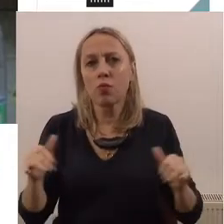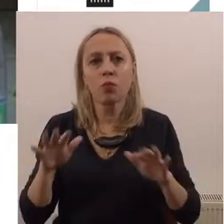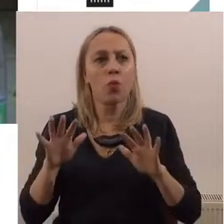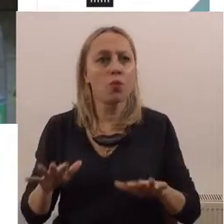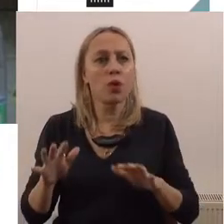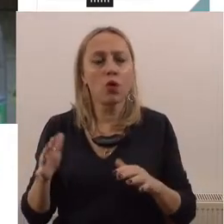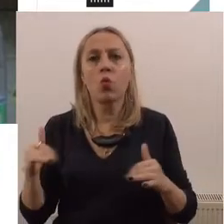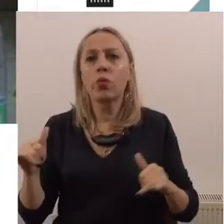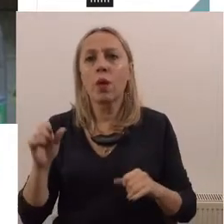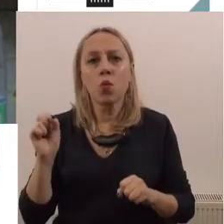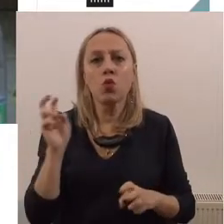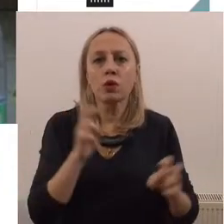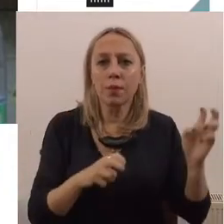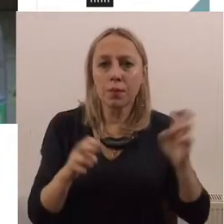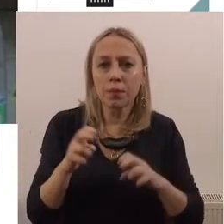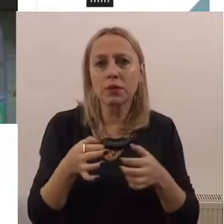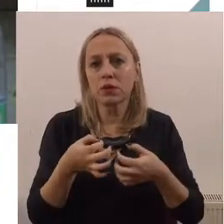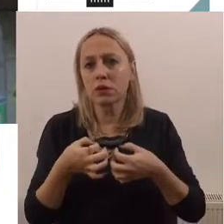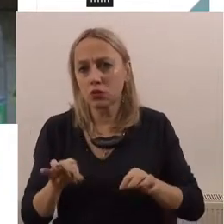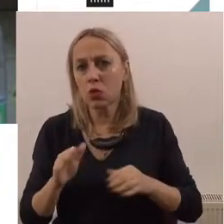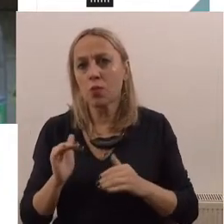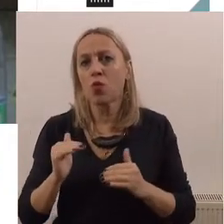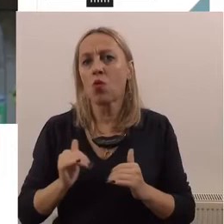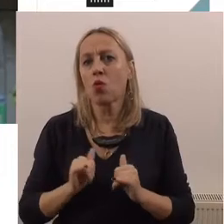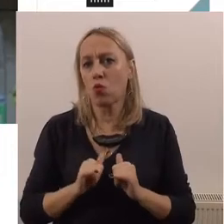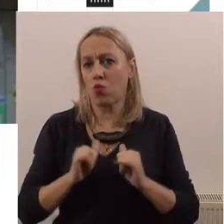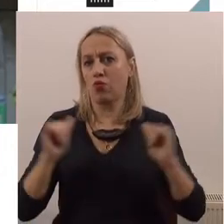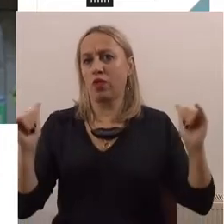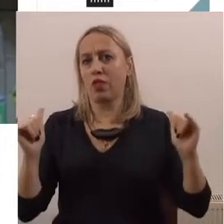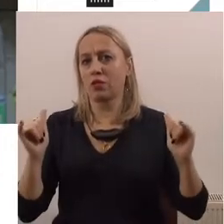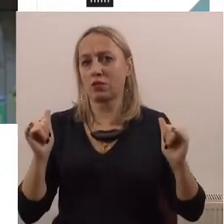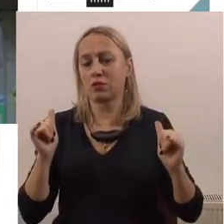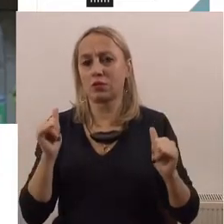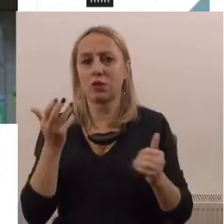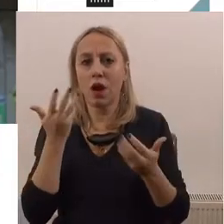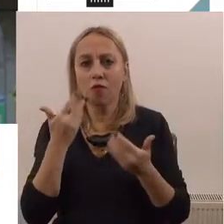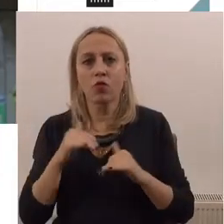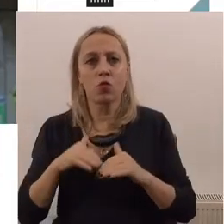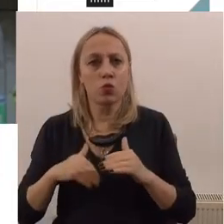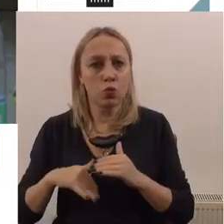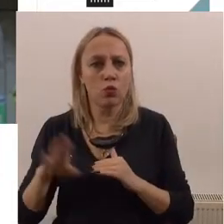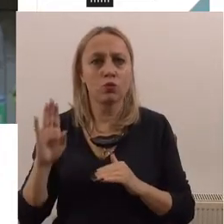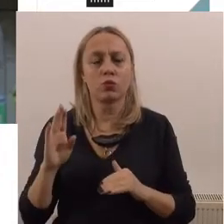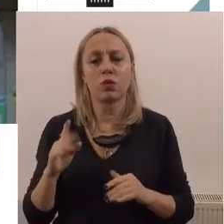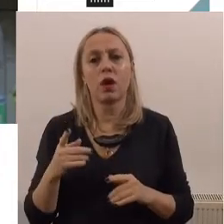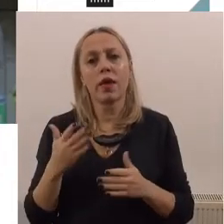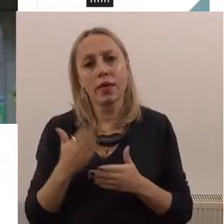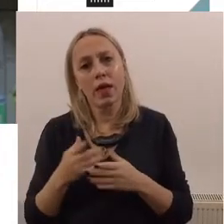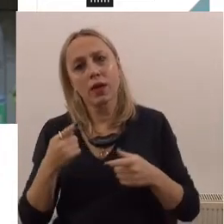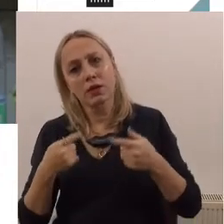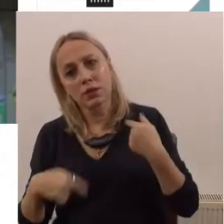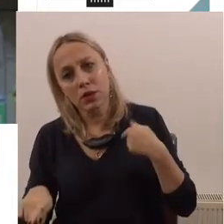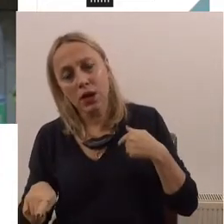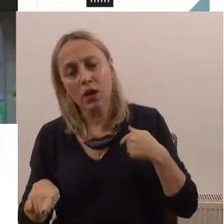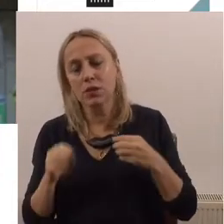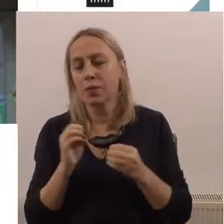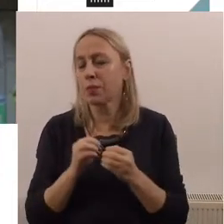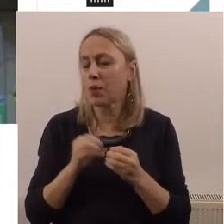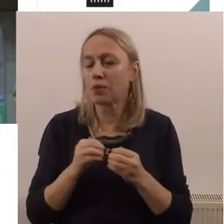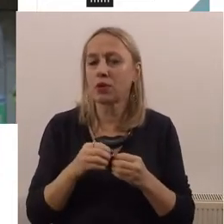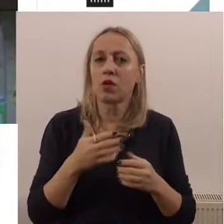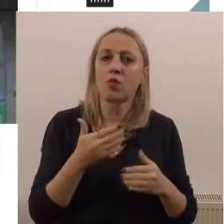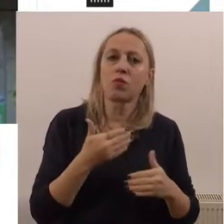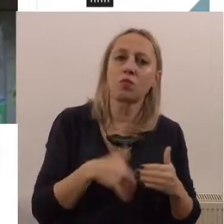they increased their activity, the accessibility to various places increased, but still,